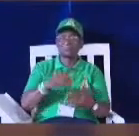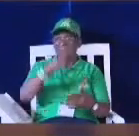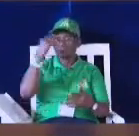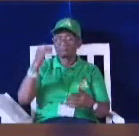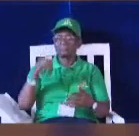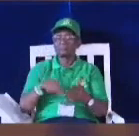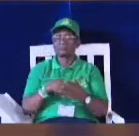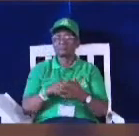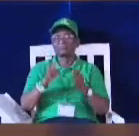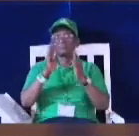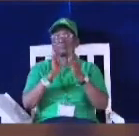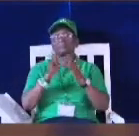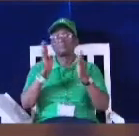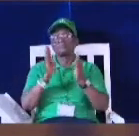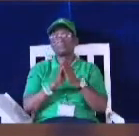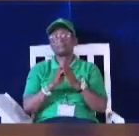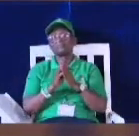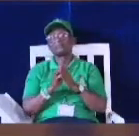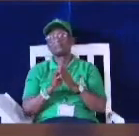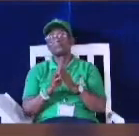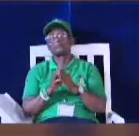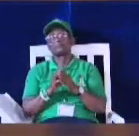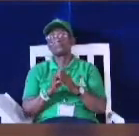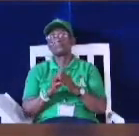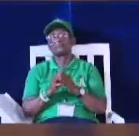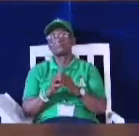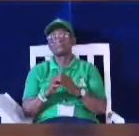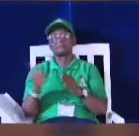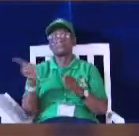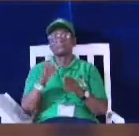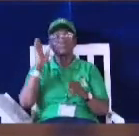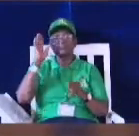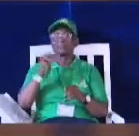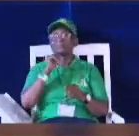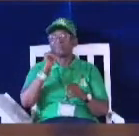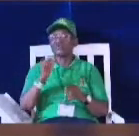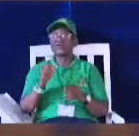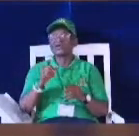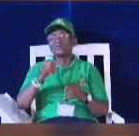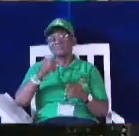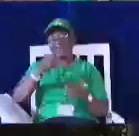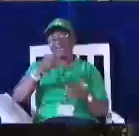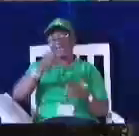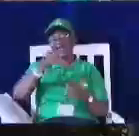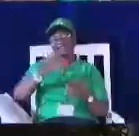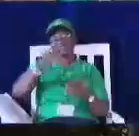this convention, you're not going to forget it for life.